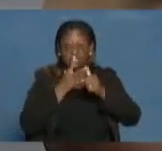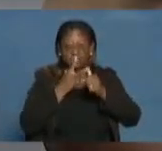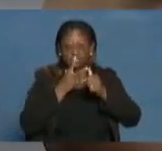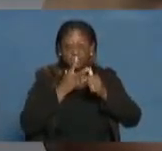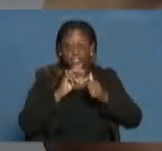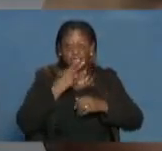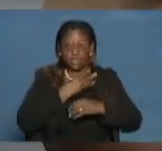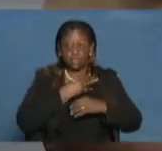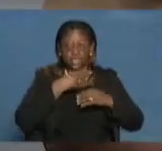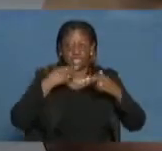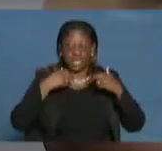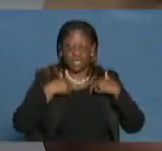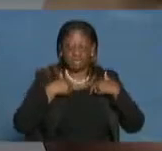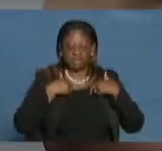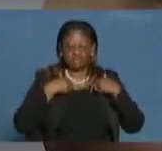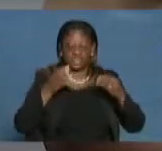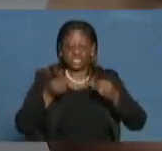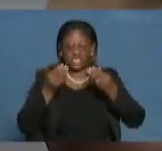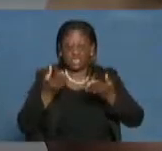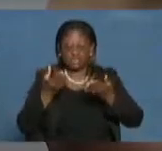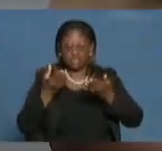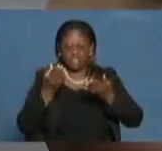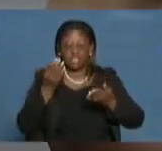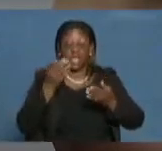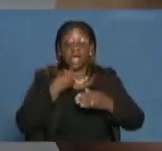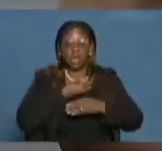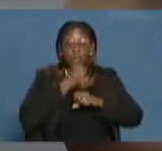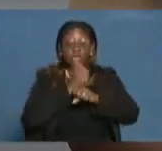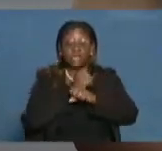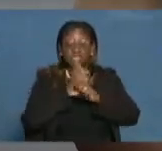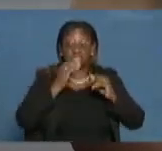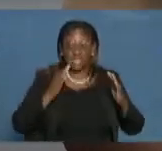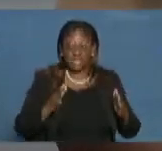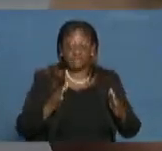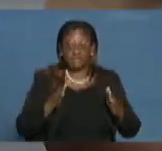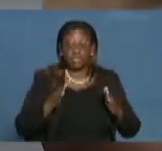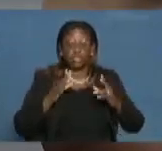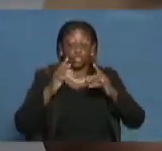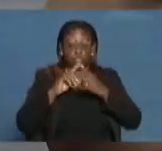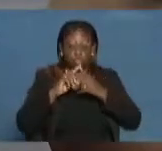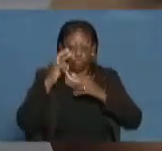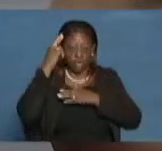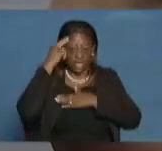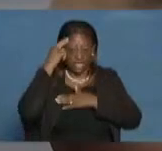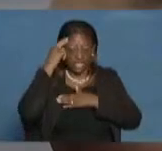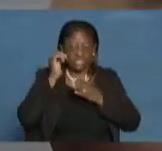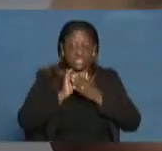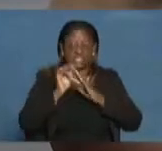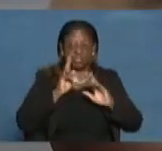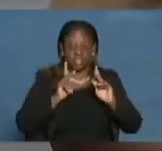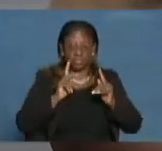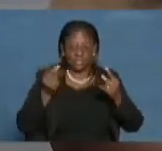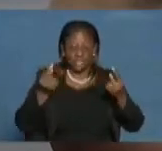Second of all, we have to arm our staff, and we have to prepare our staff to deal with, to recognize that the people that are coming into